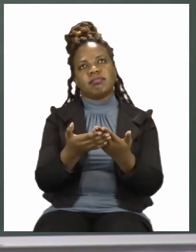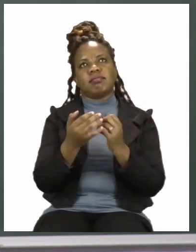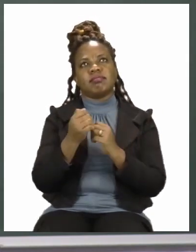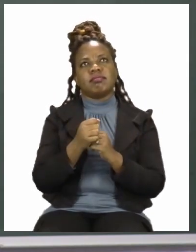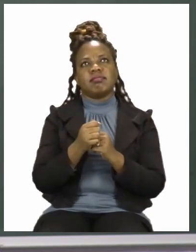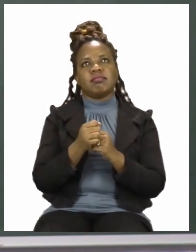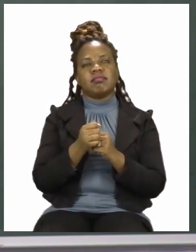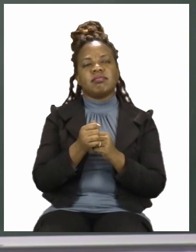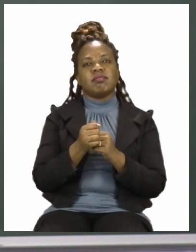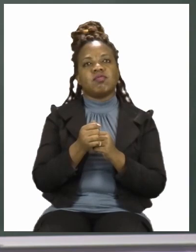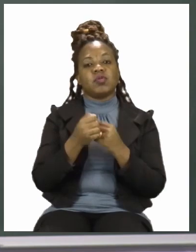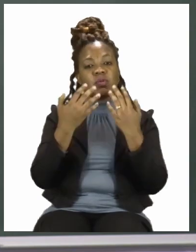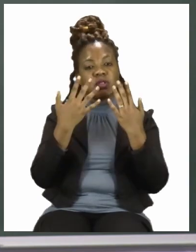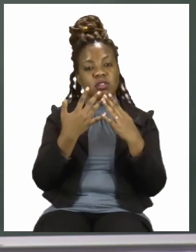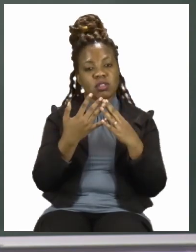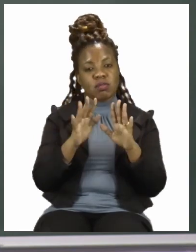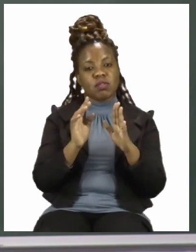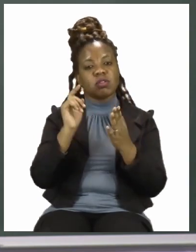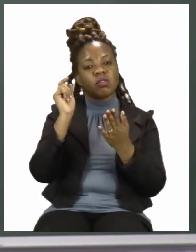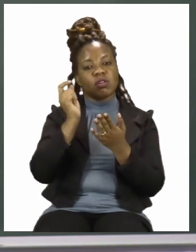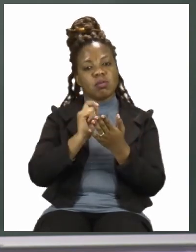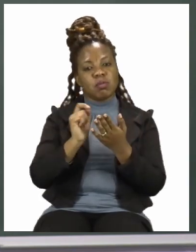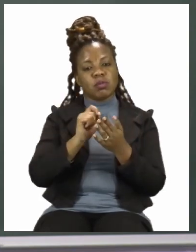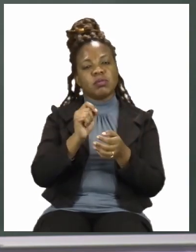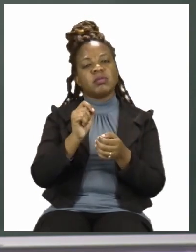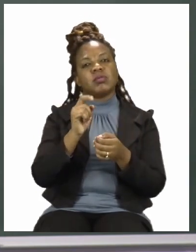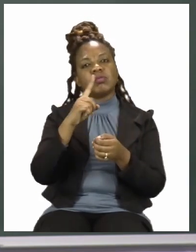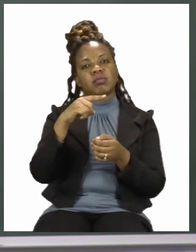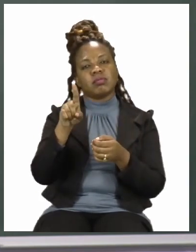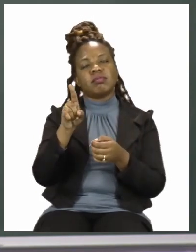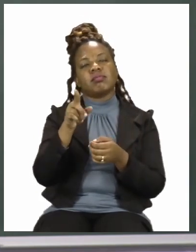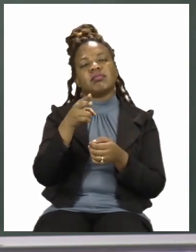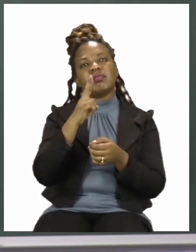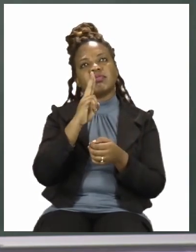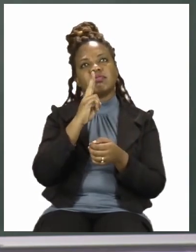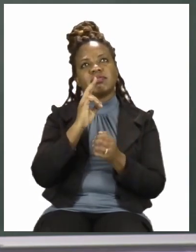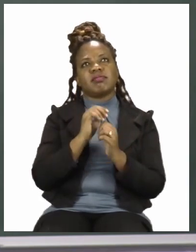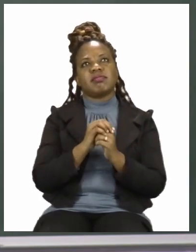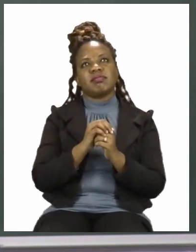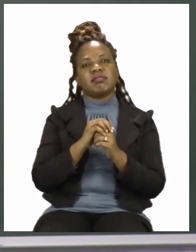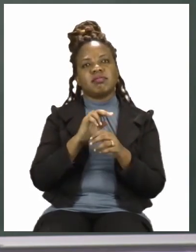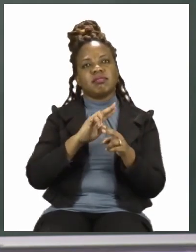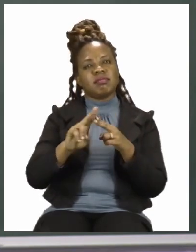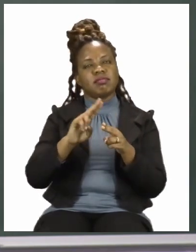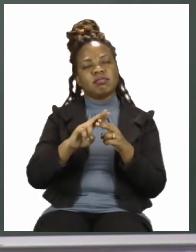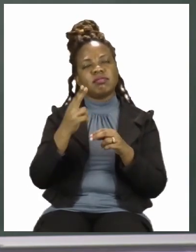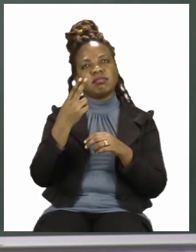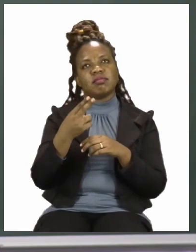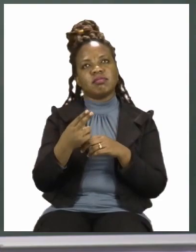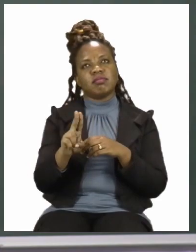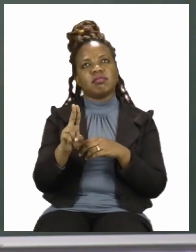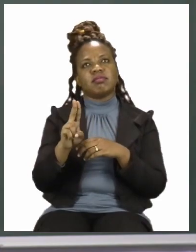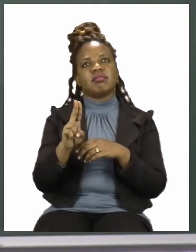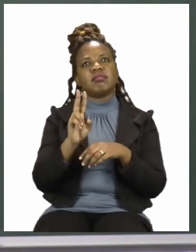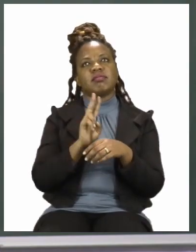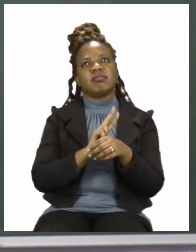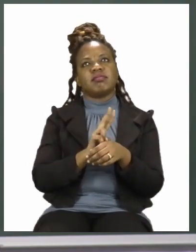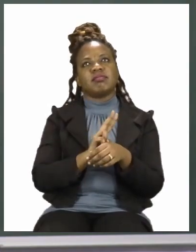written the correct answer. Take your time, and I'll see you soon after the advert break.